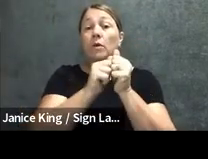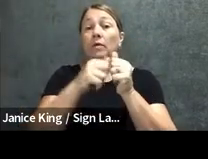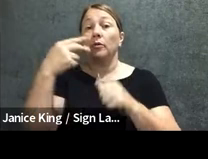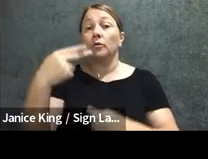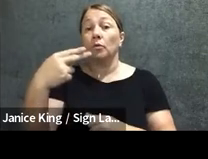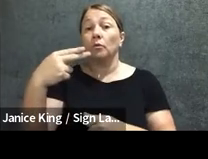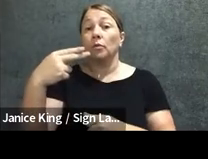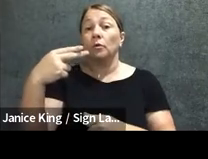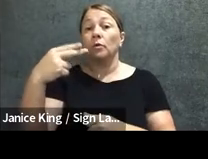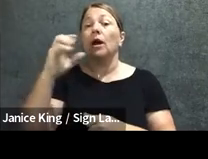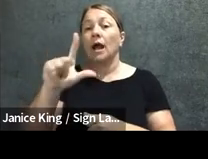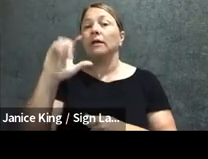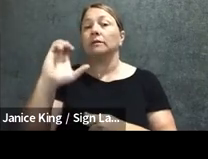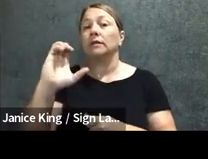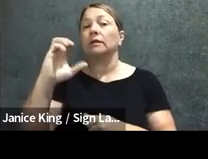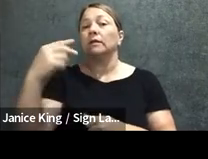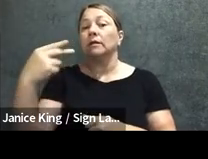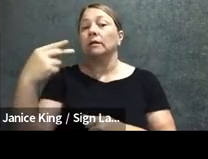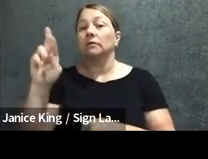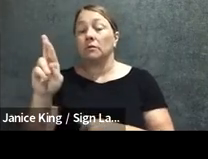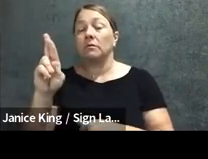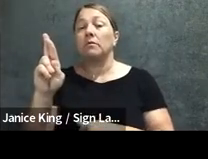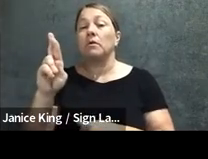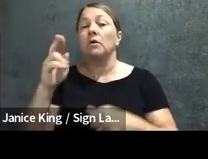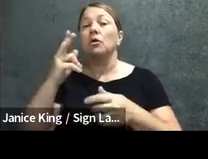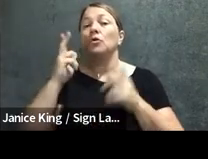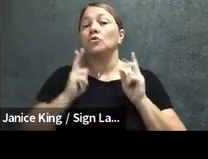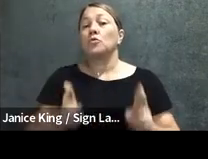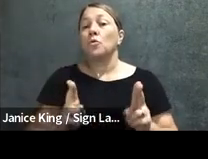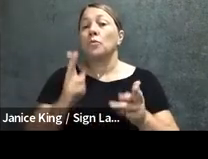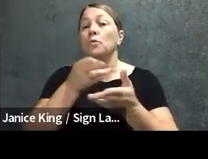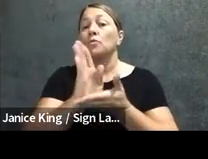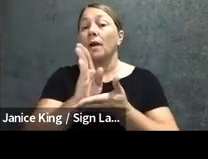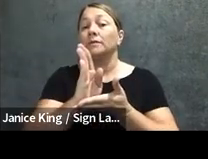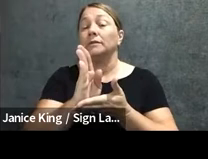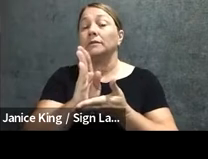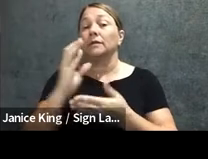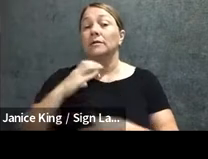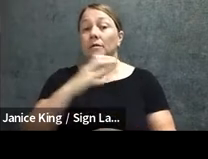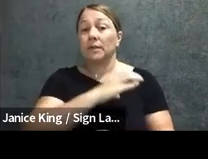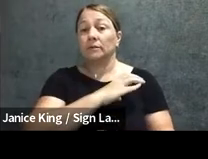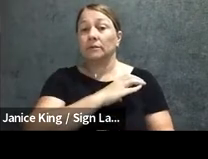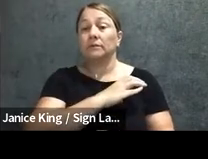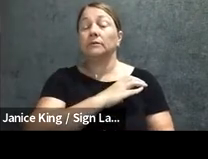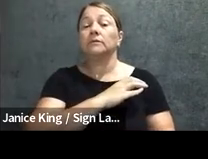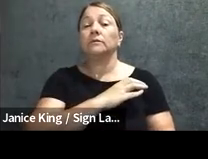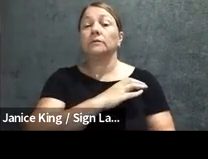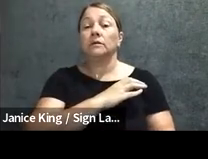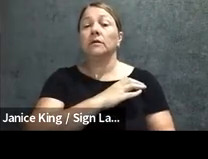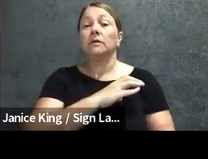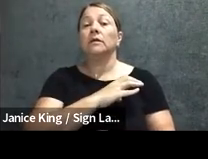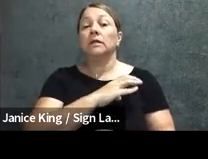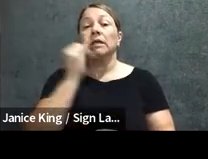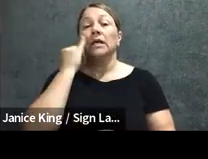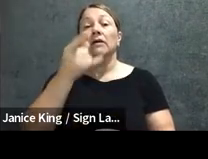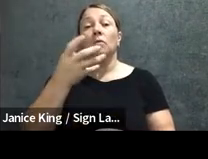not necessary to pursue a discrimination claim directly in court. But again, if you're going to raise a federal